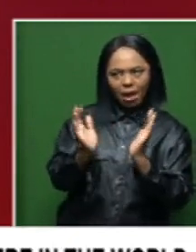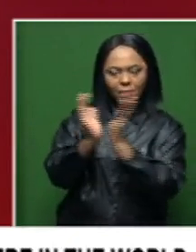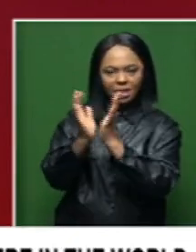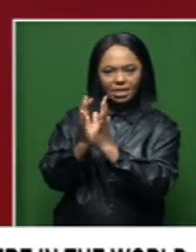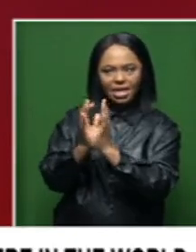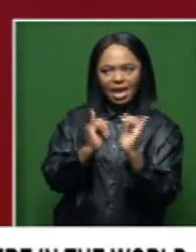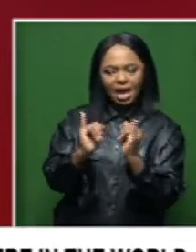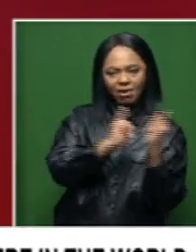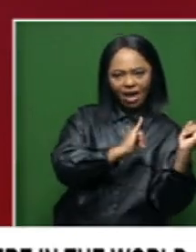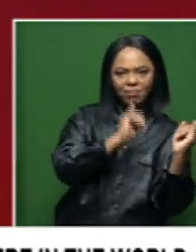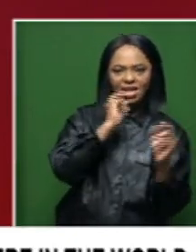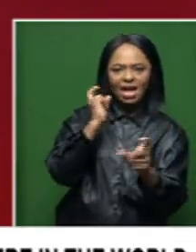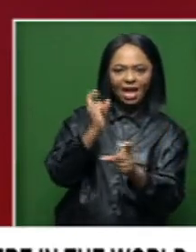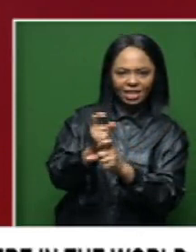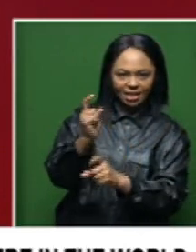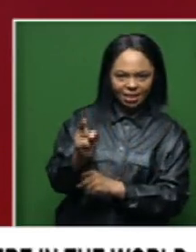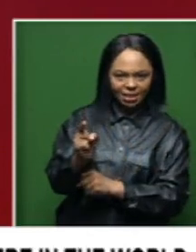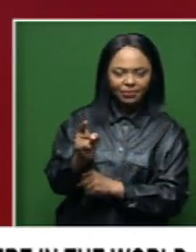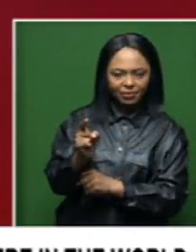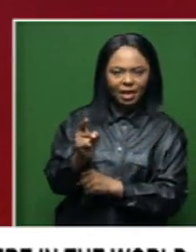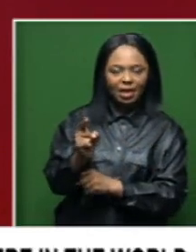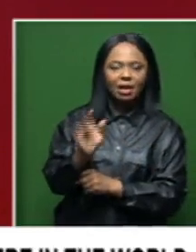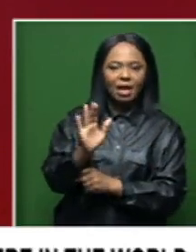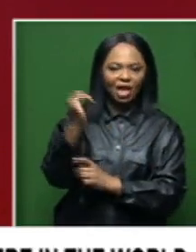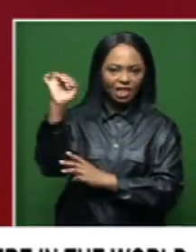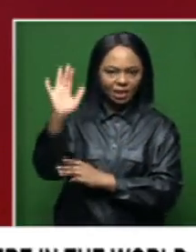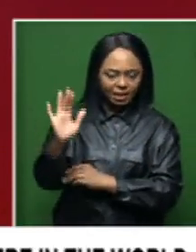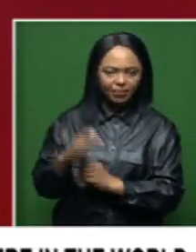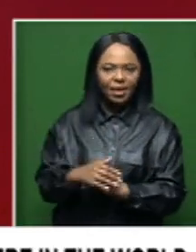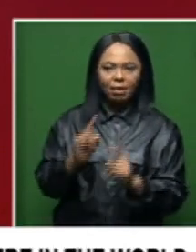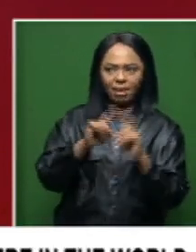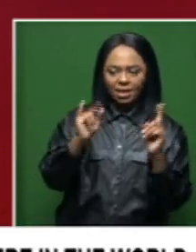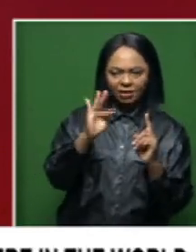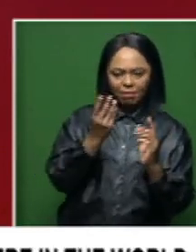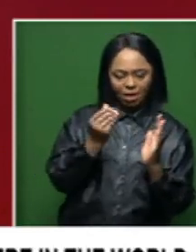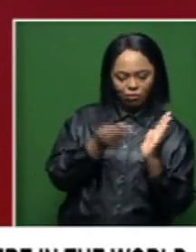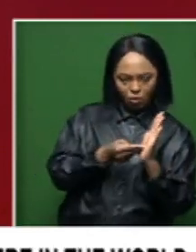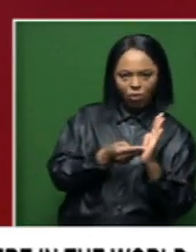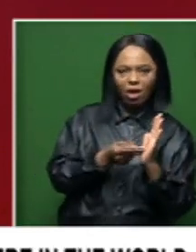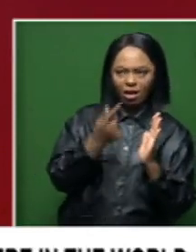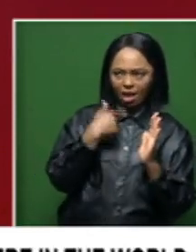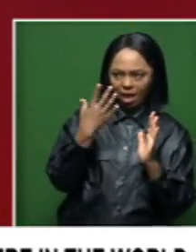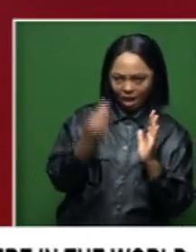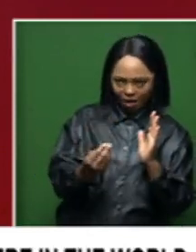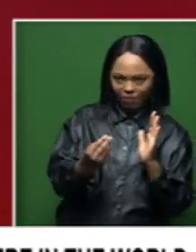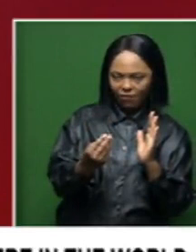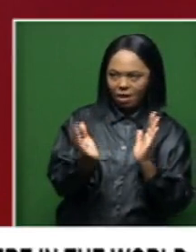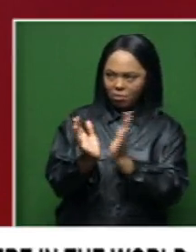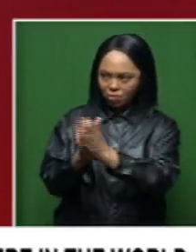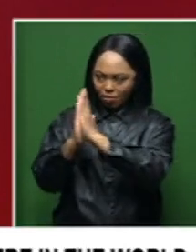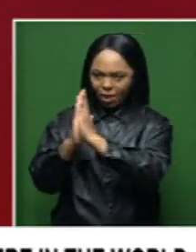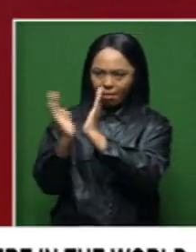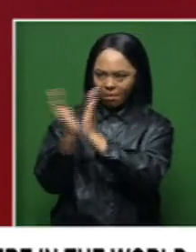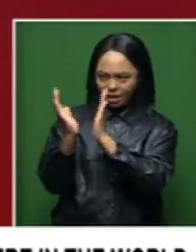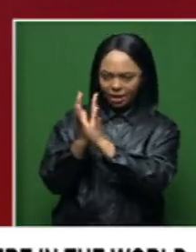is rejected. But if I do, then the invite is sent to you. You receive it, you approve it. When the time comes, then we have a